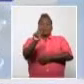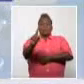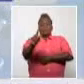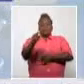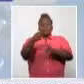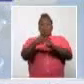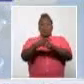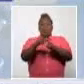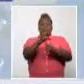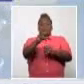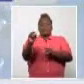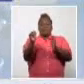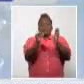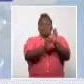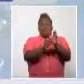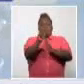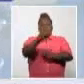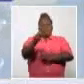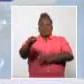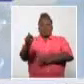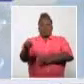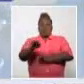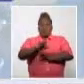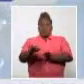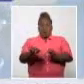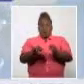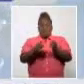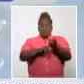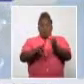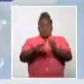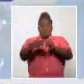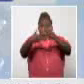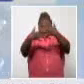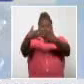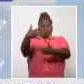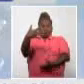provinces is below 5.